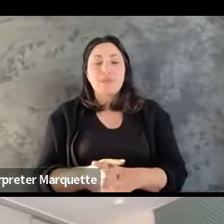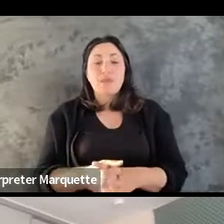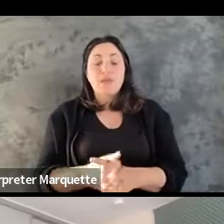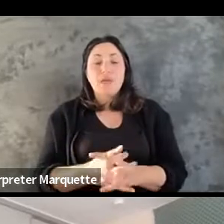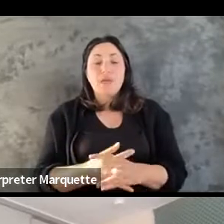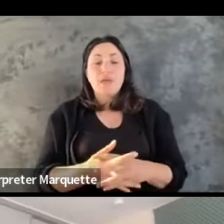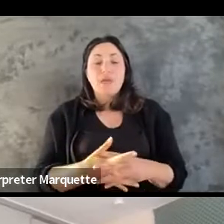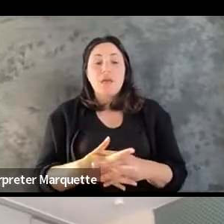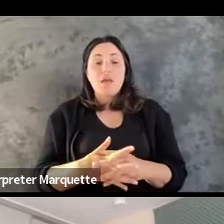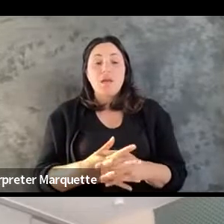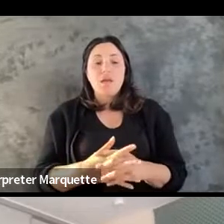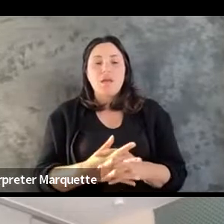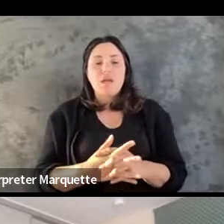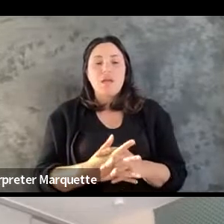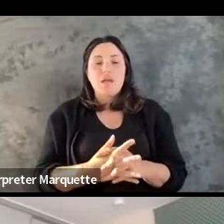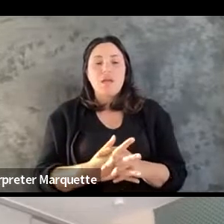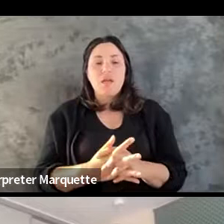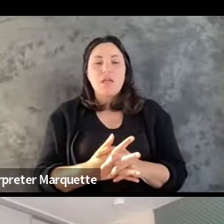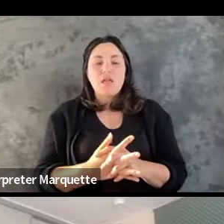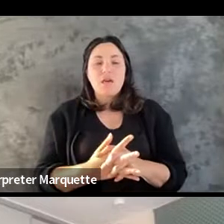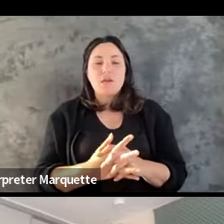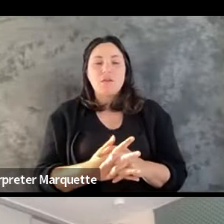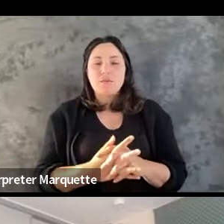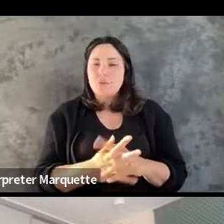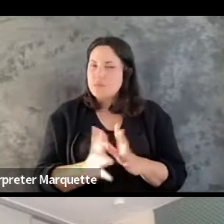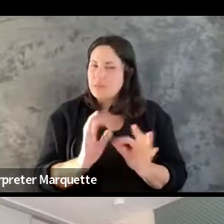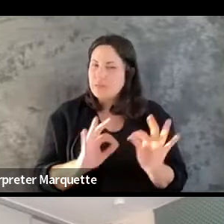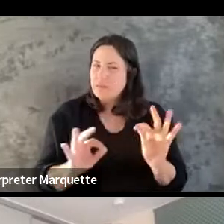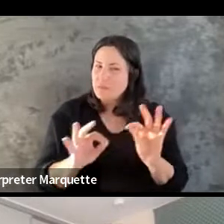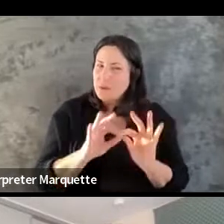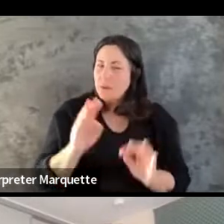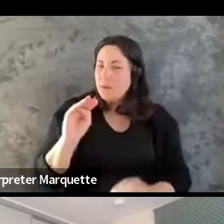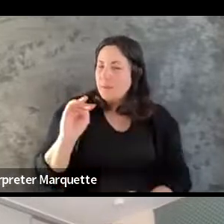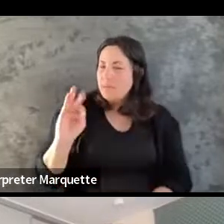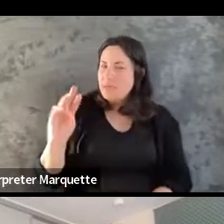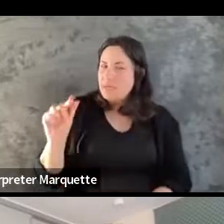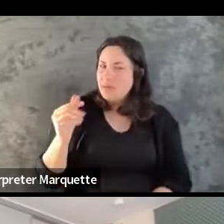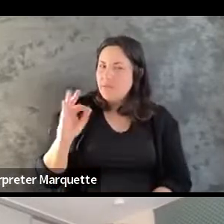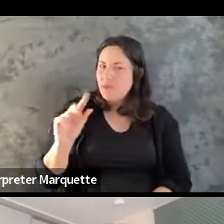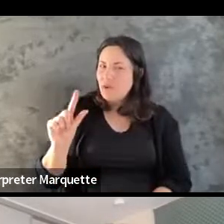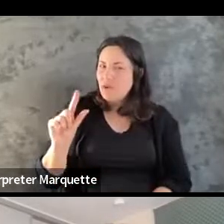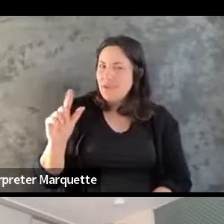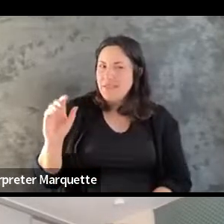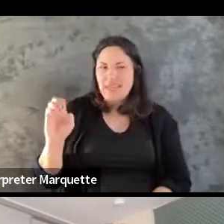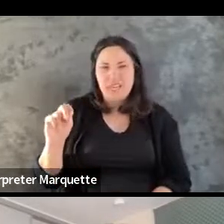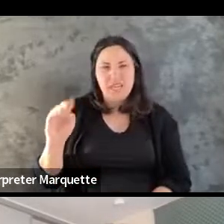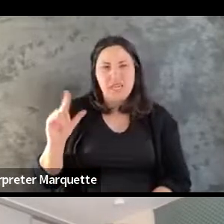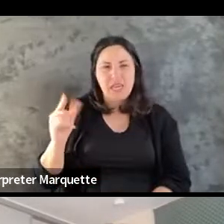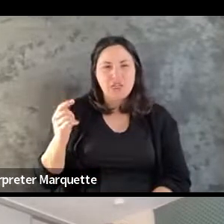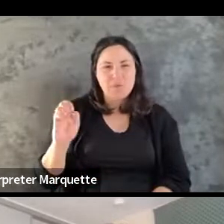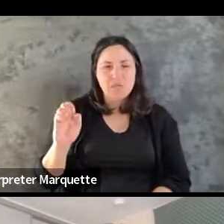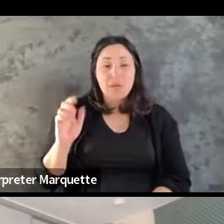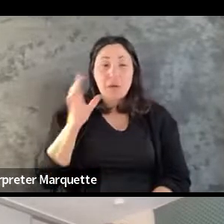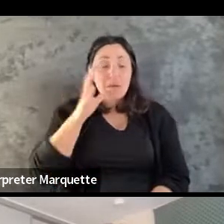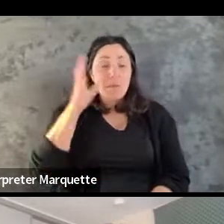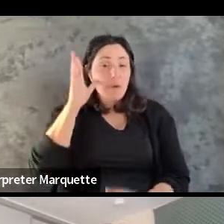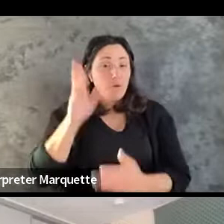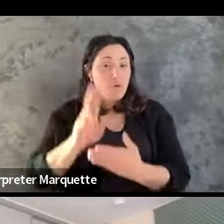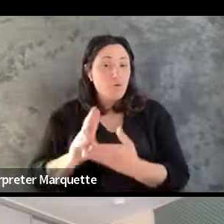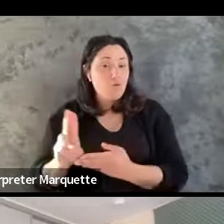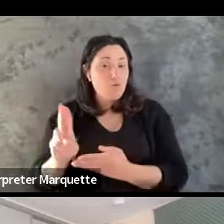meaningful engagement, I'm not really sure. I think that to say that parent universities that